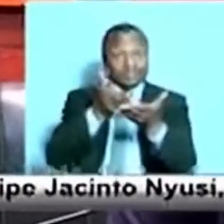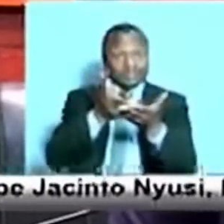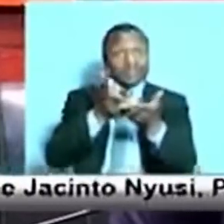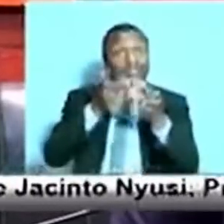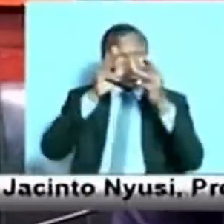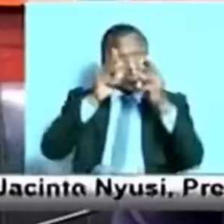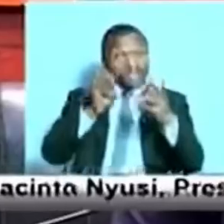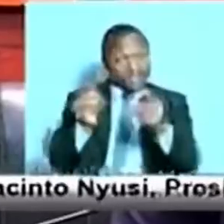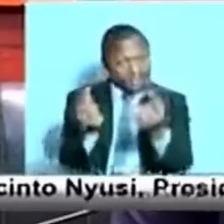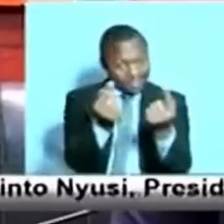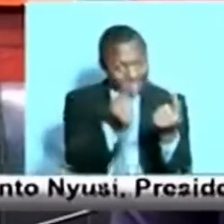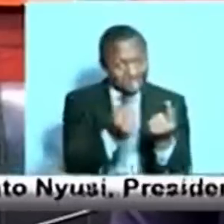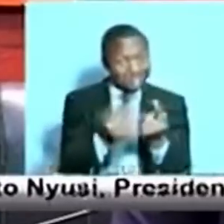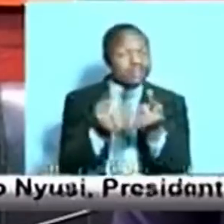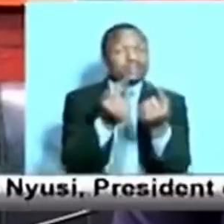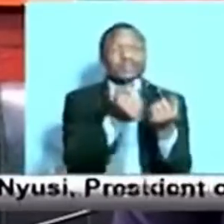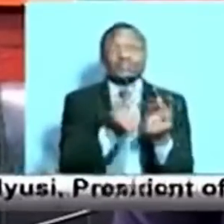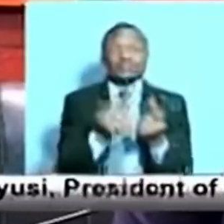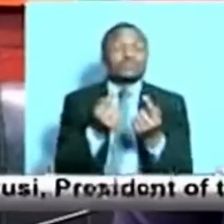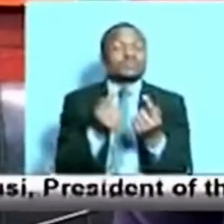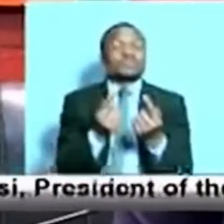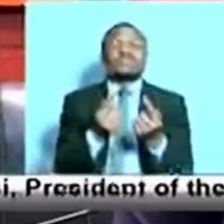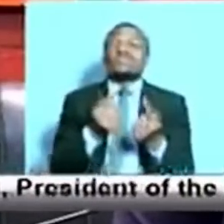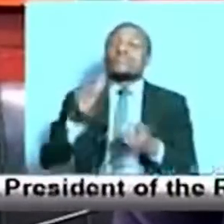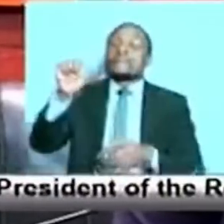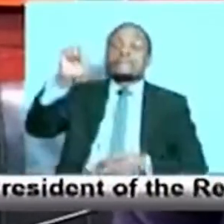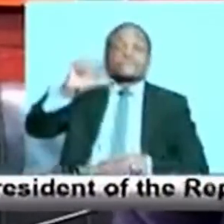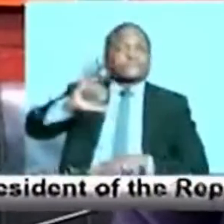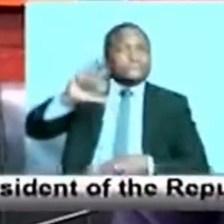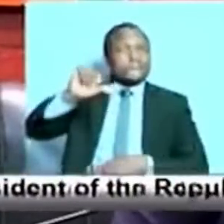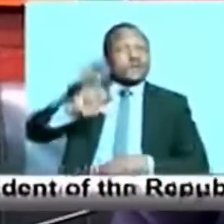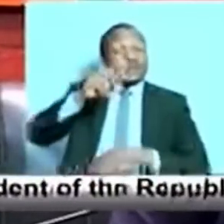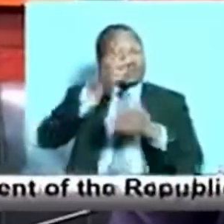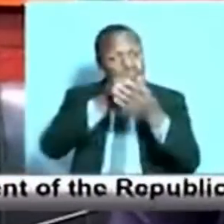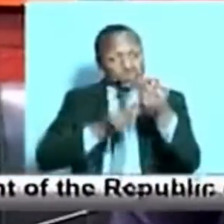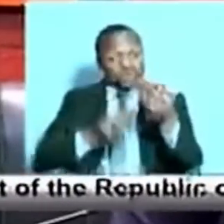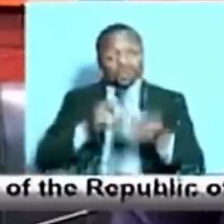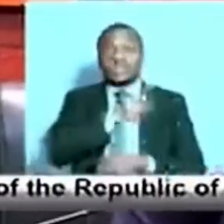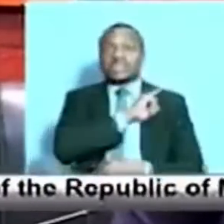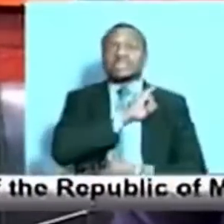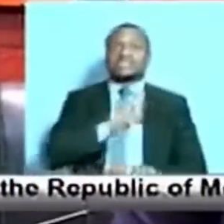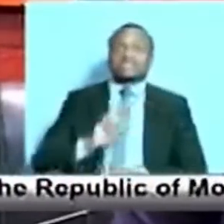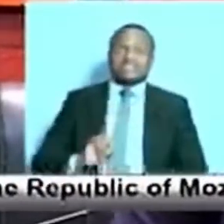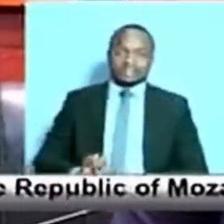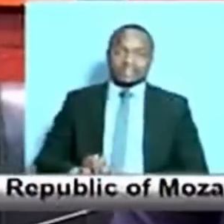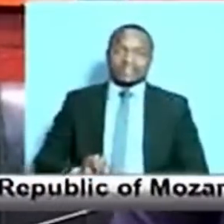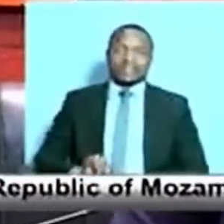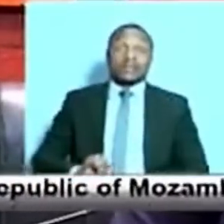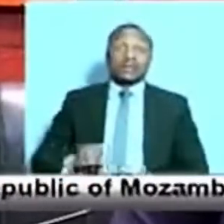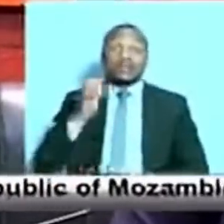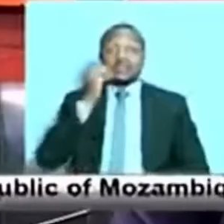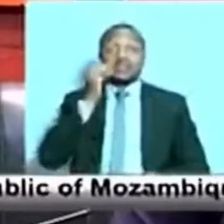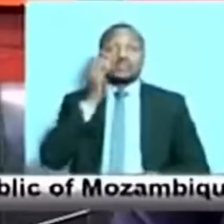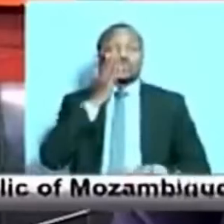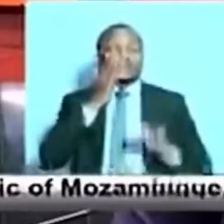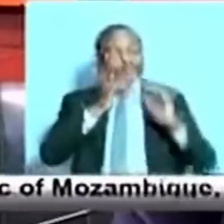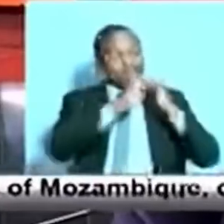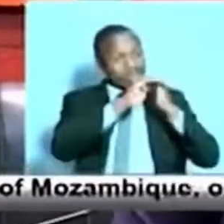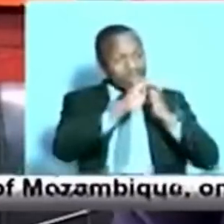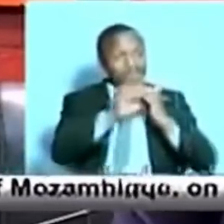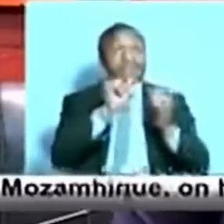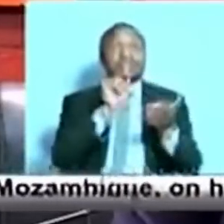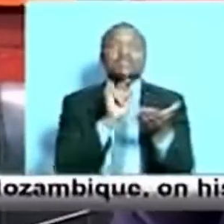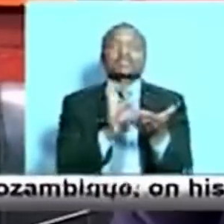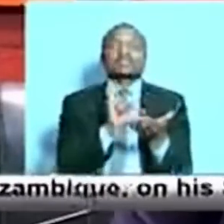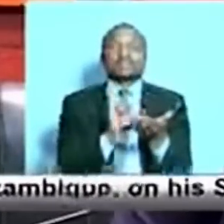the situation could have been unbearable both in industry and at domestic levels. This could